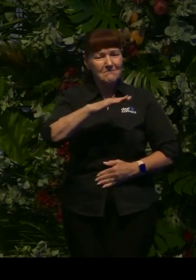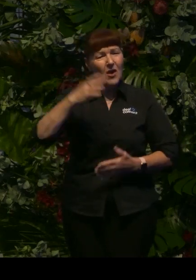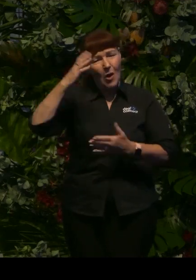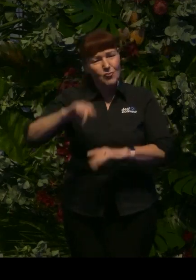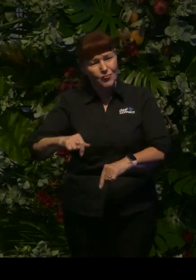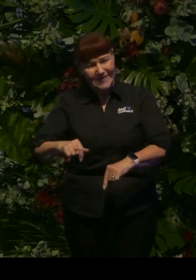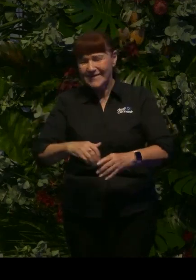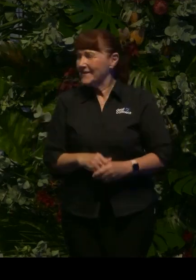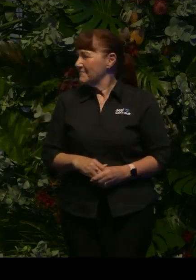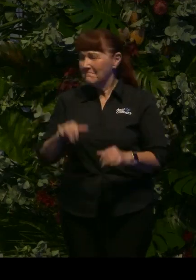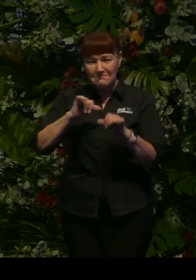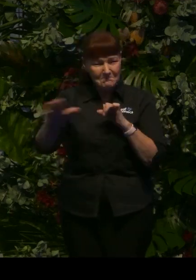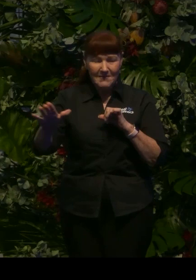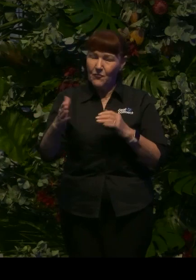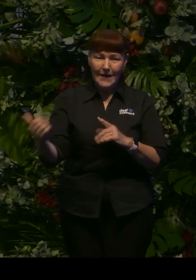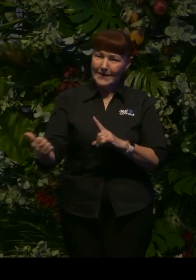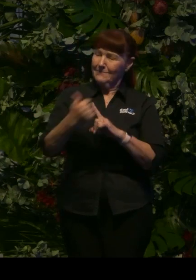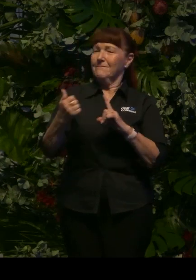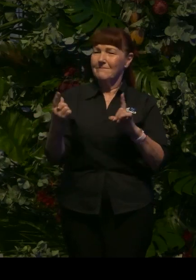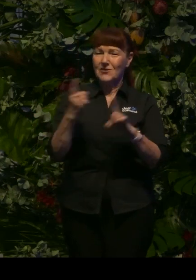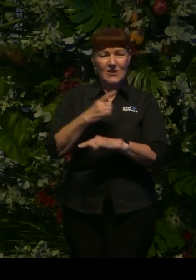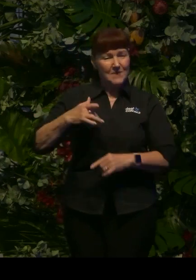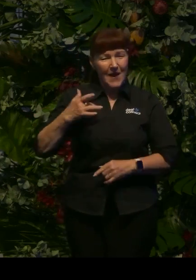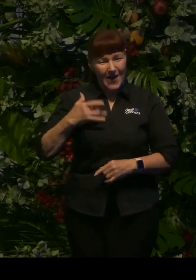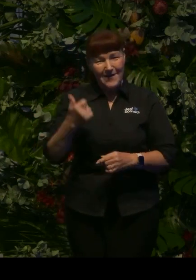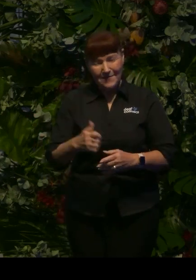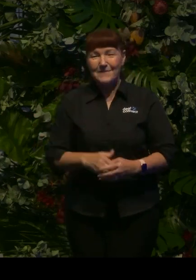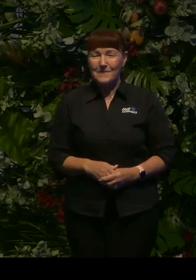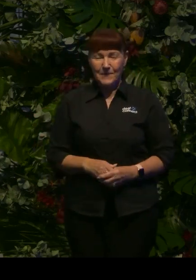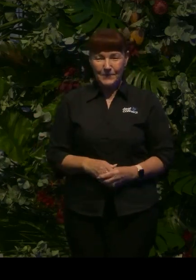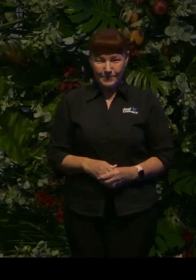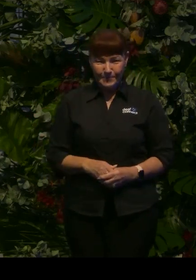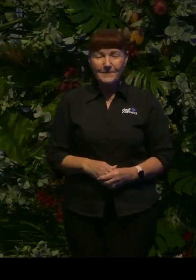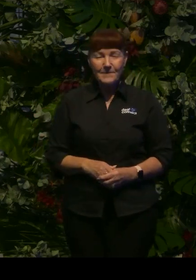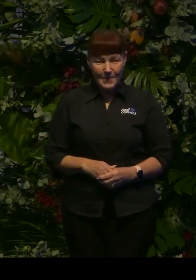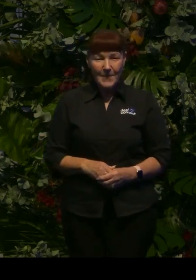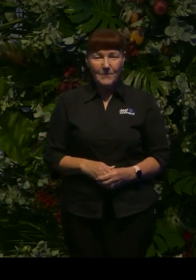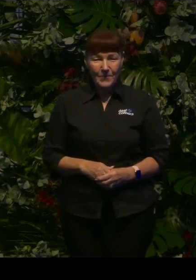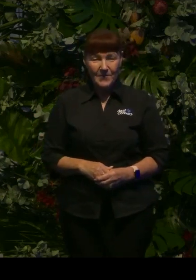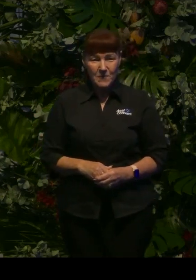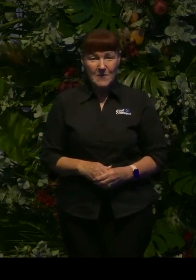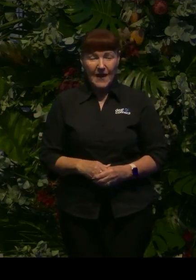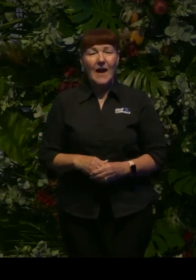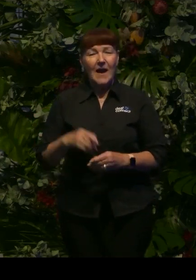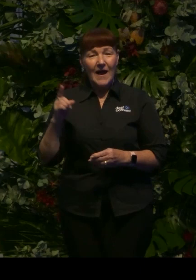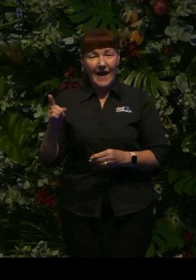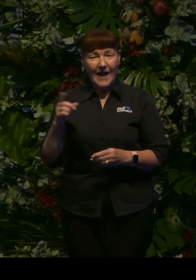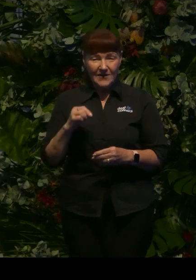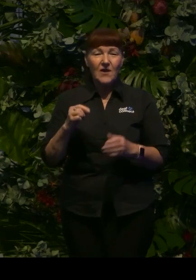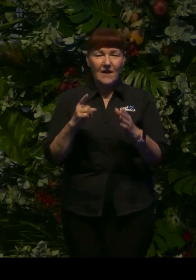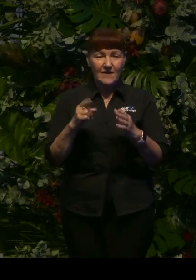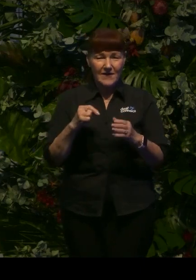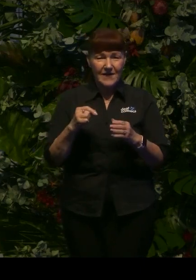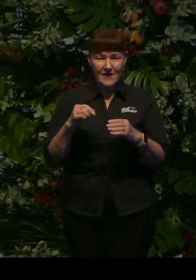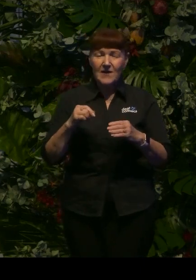It has been simply brilliant and life-changing. So, I am bringing greetings on behalf of the NEA President, Becky Pringle, NEA Executive